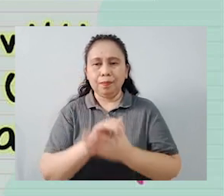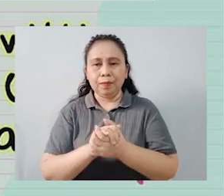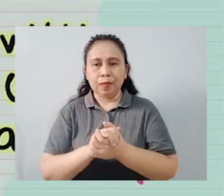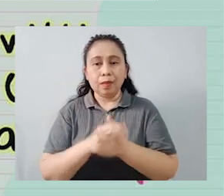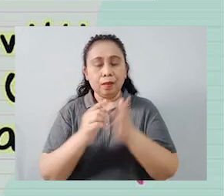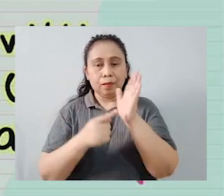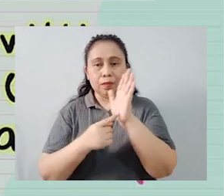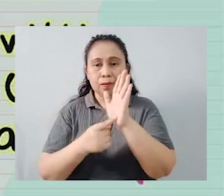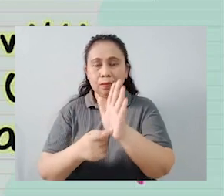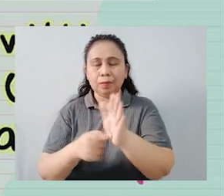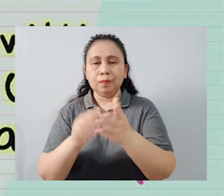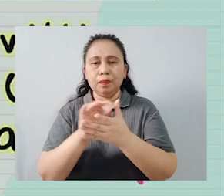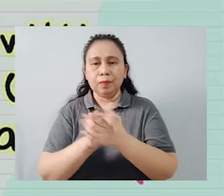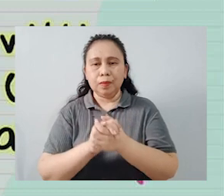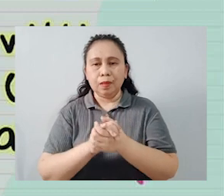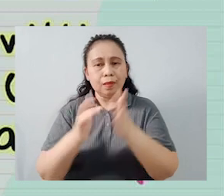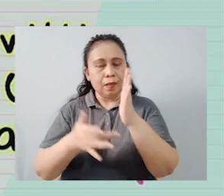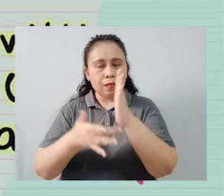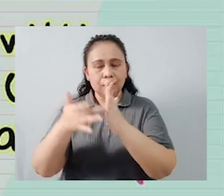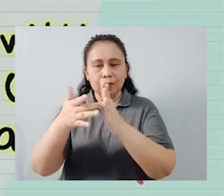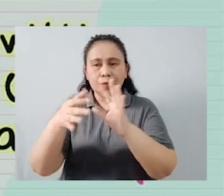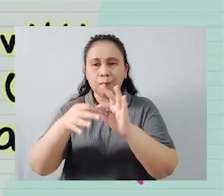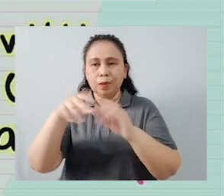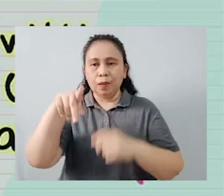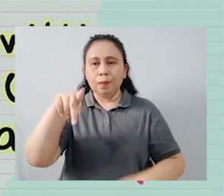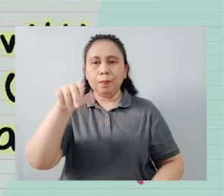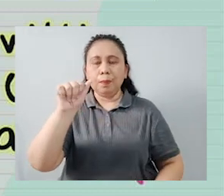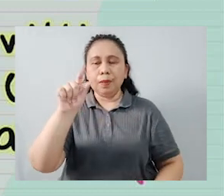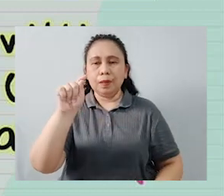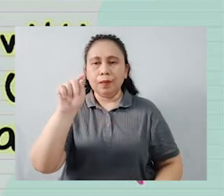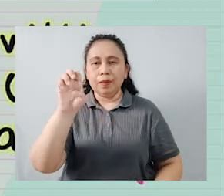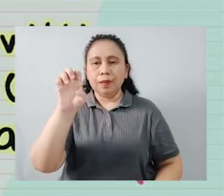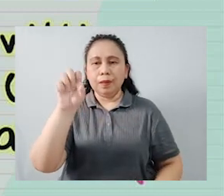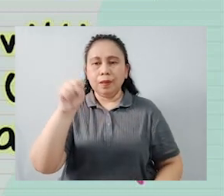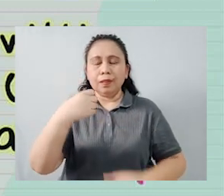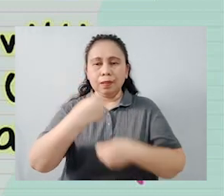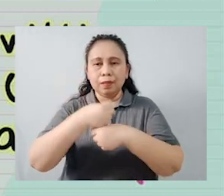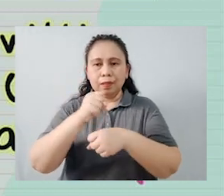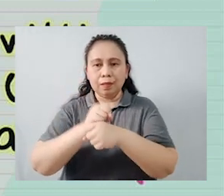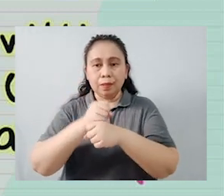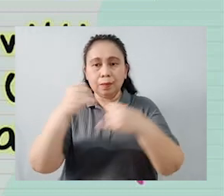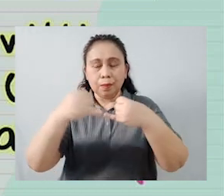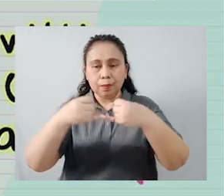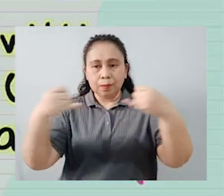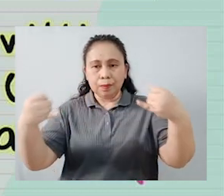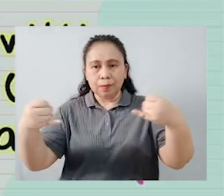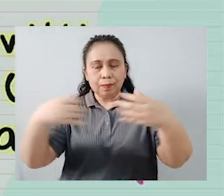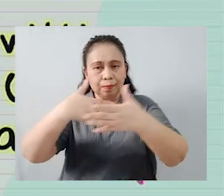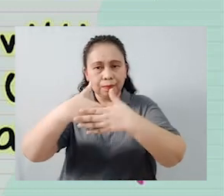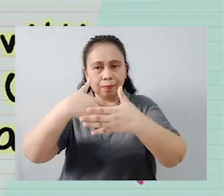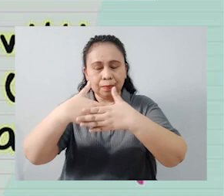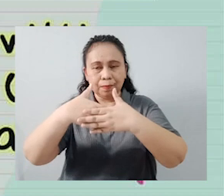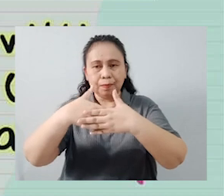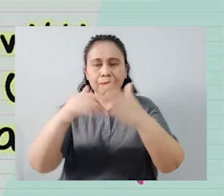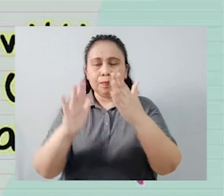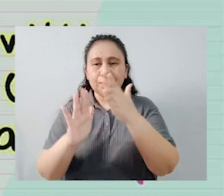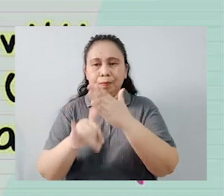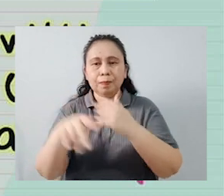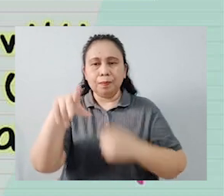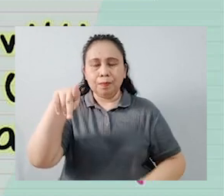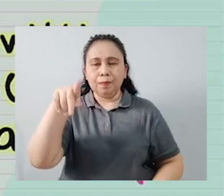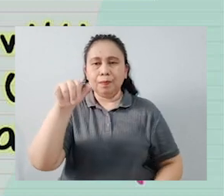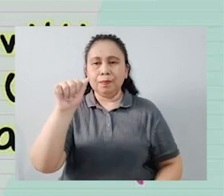Evidently, the edges of the plates create a plate boundary with respect to nearby plates. That is the reason